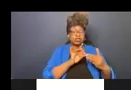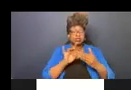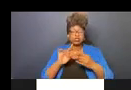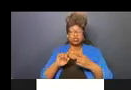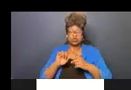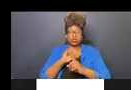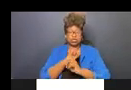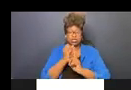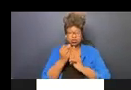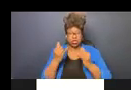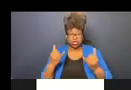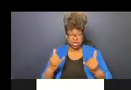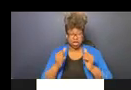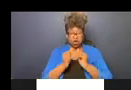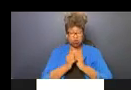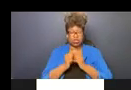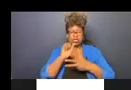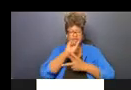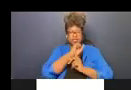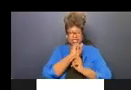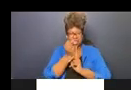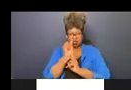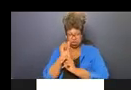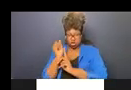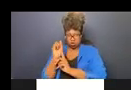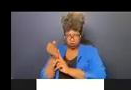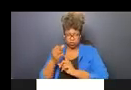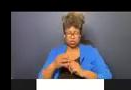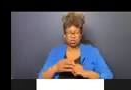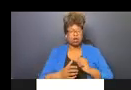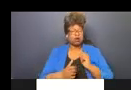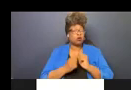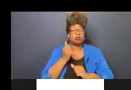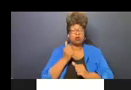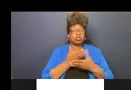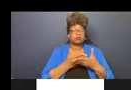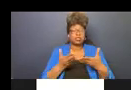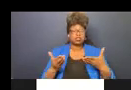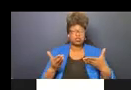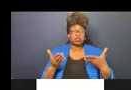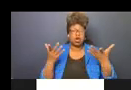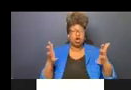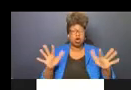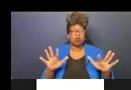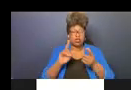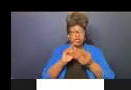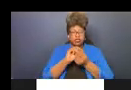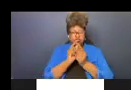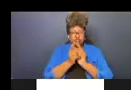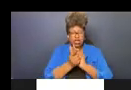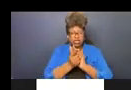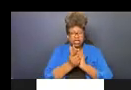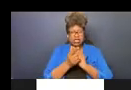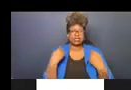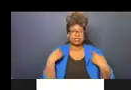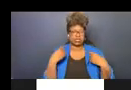the scenarios. Most materials we've developed to date are translated into Spanish. We also have